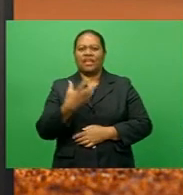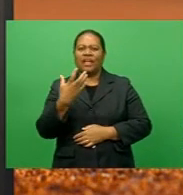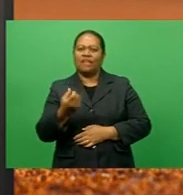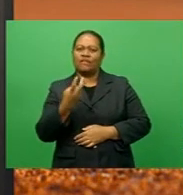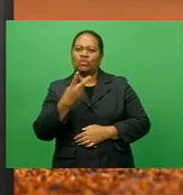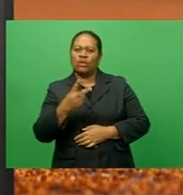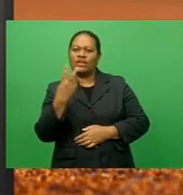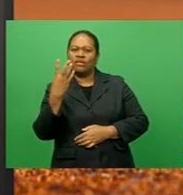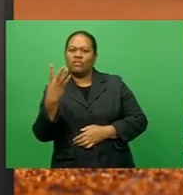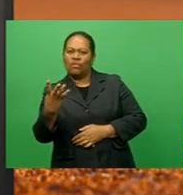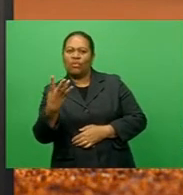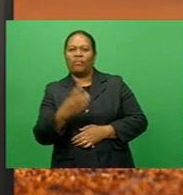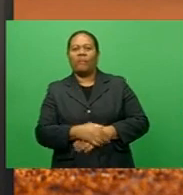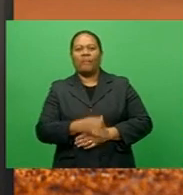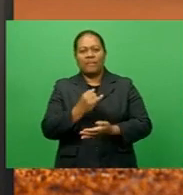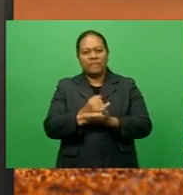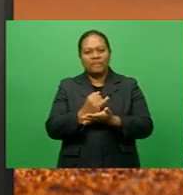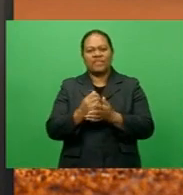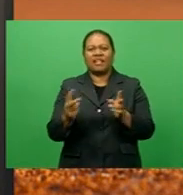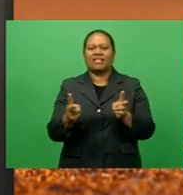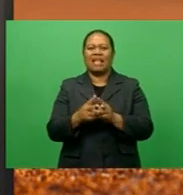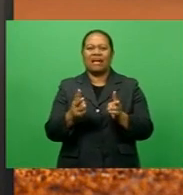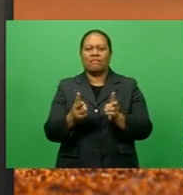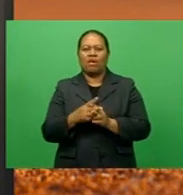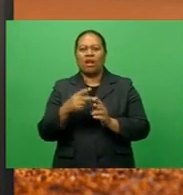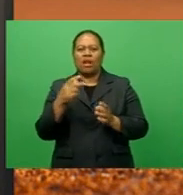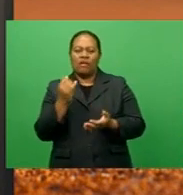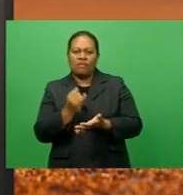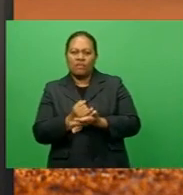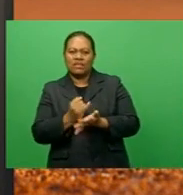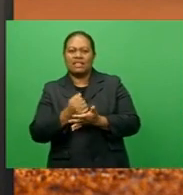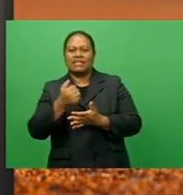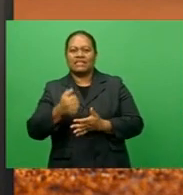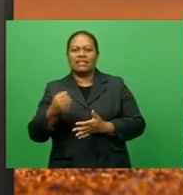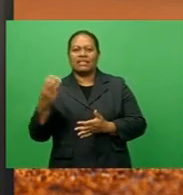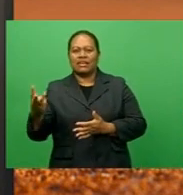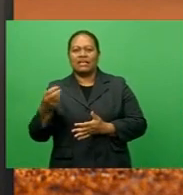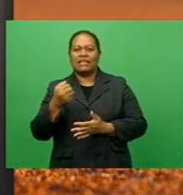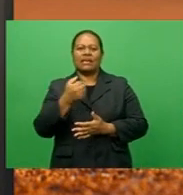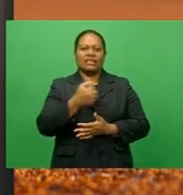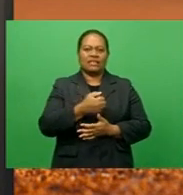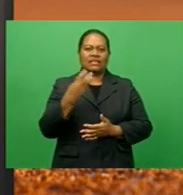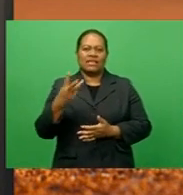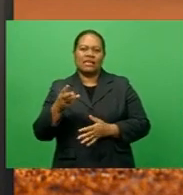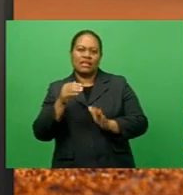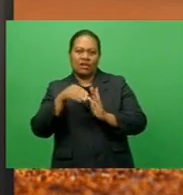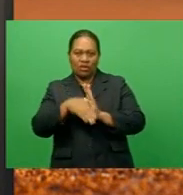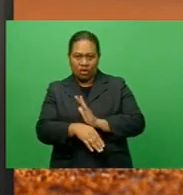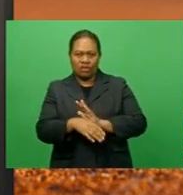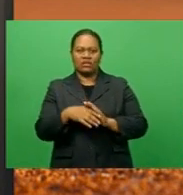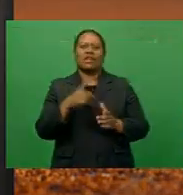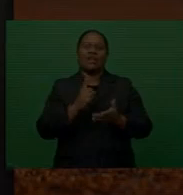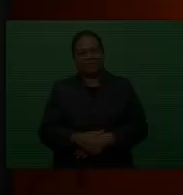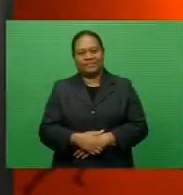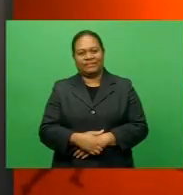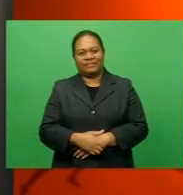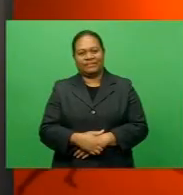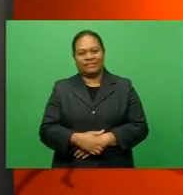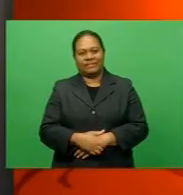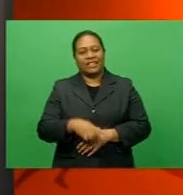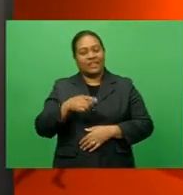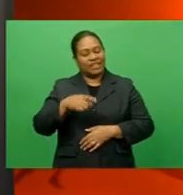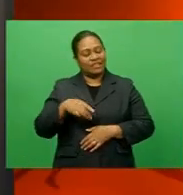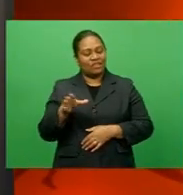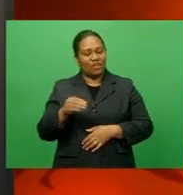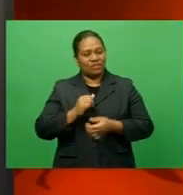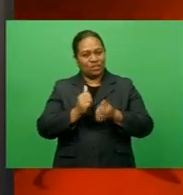24 unforced errors and 5 double faults in a 6-3, 6-3 loss to fourth seed Daniil Medvedev in London. That's it